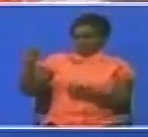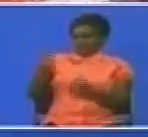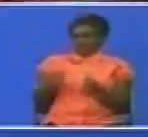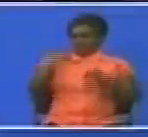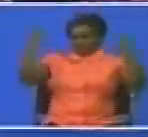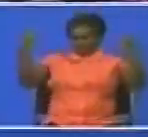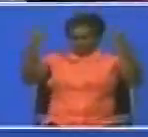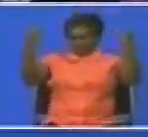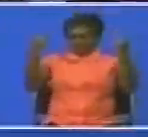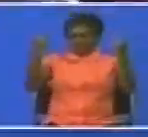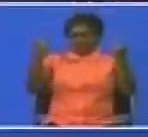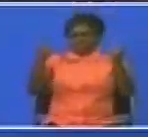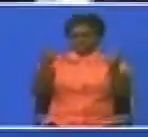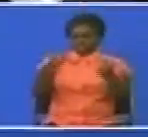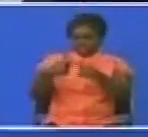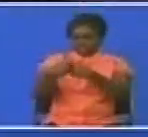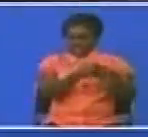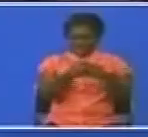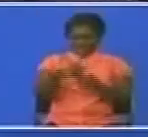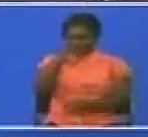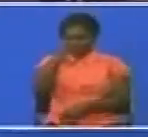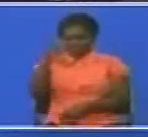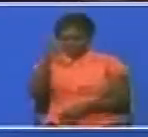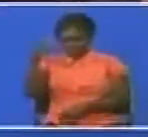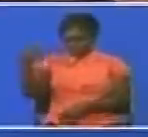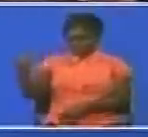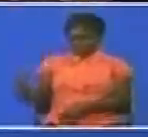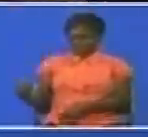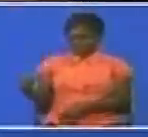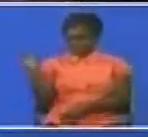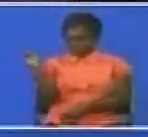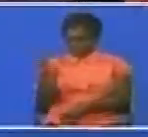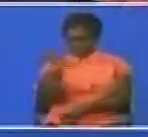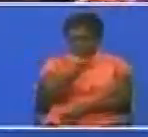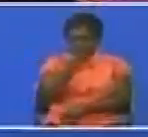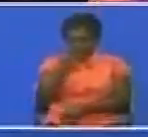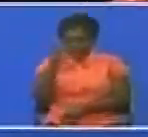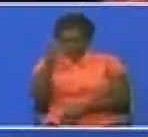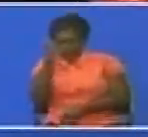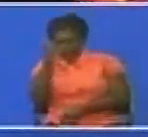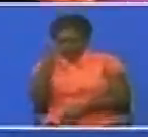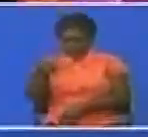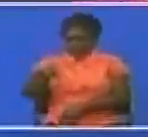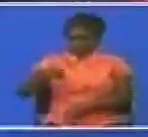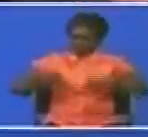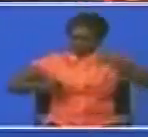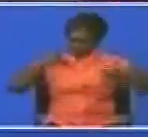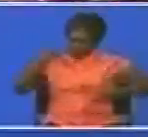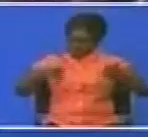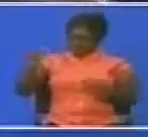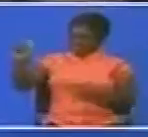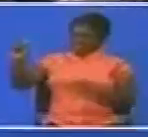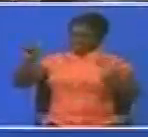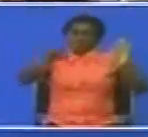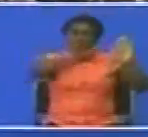growing up in a poor slum in Nyeri. A child of Majengo slums in Nyeri, Warda is excited about her A-minus